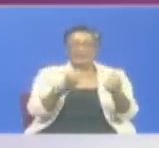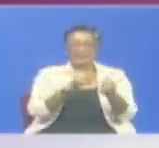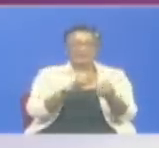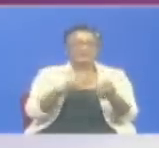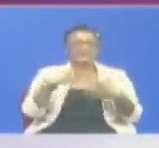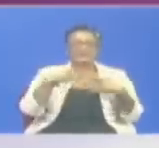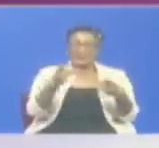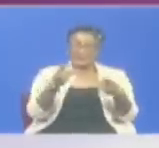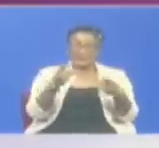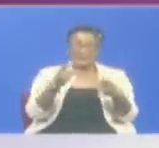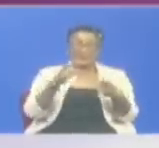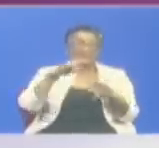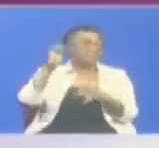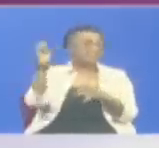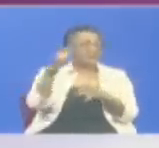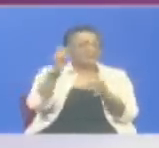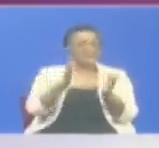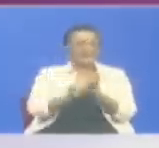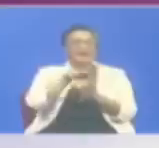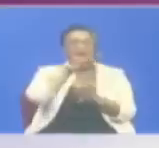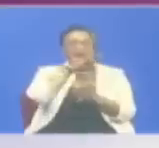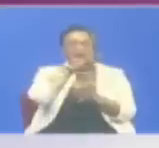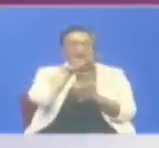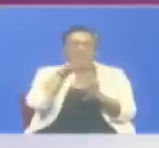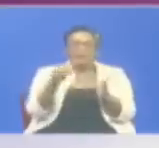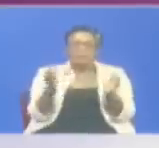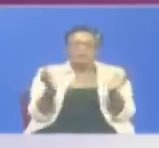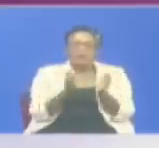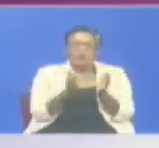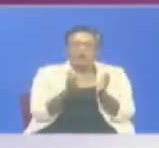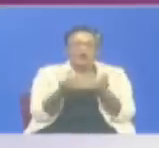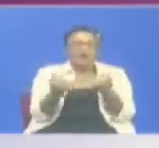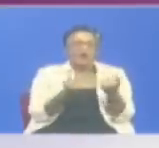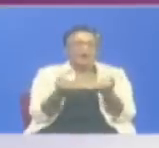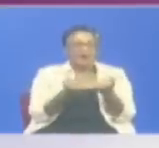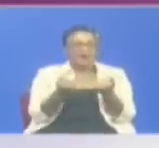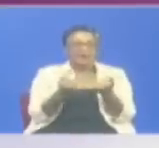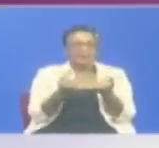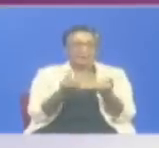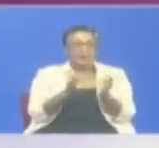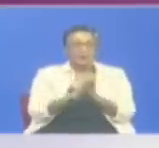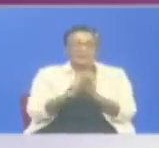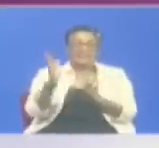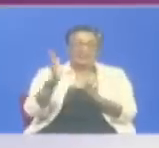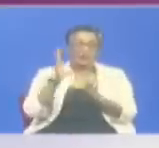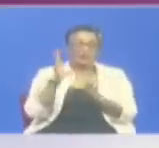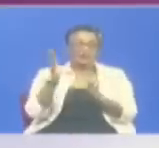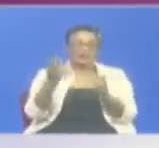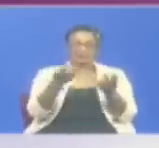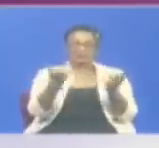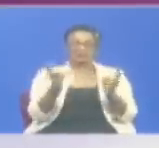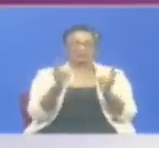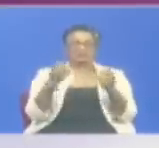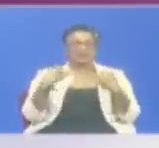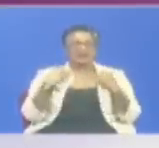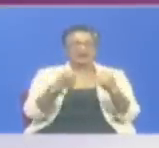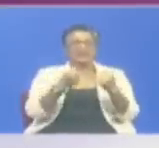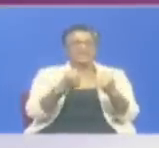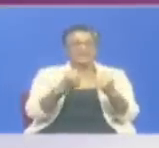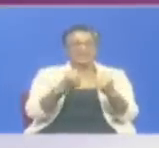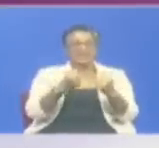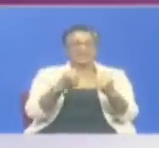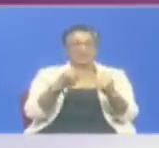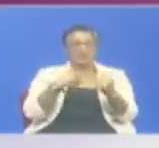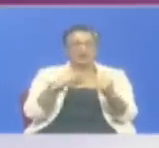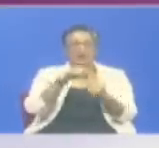and Raila Odinga came out of a small car, a hatchback, with their security in tow, and they seem to be driving. And there was a co-driver